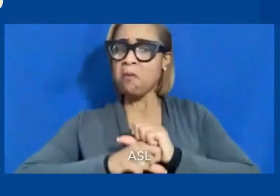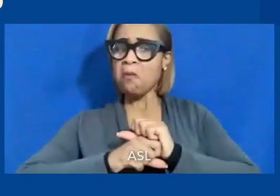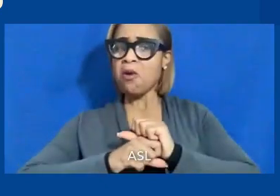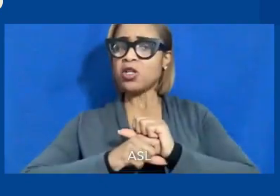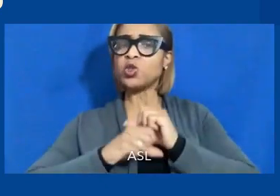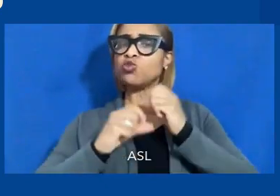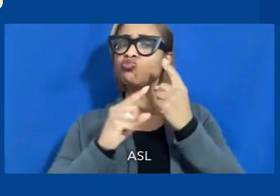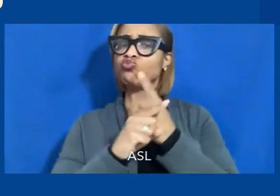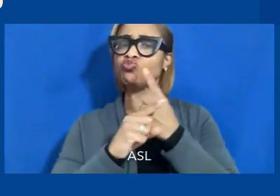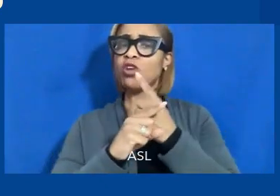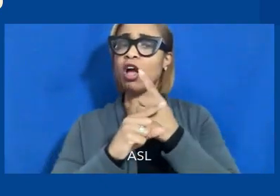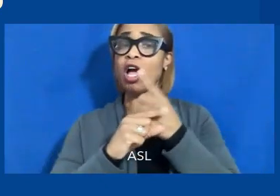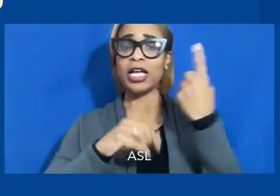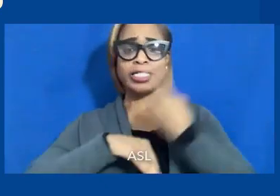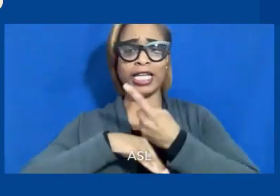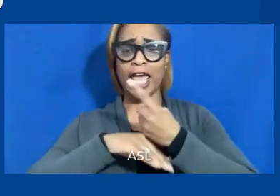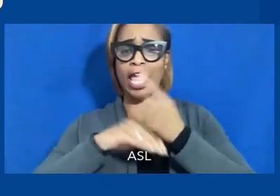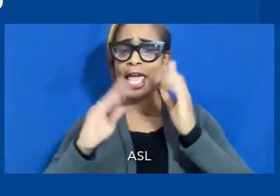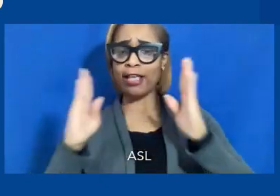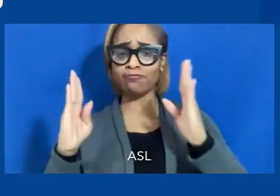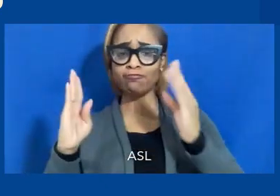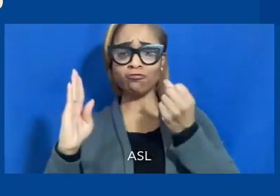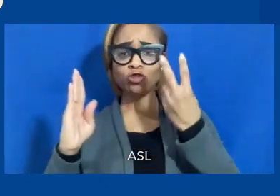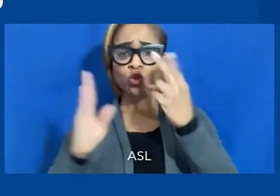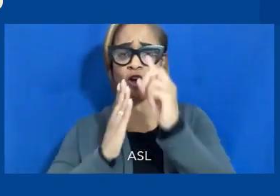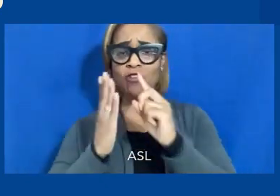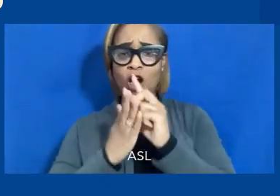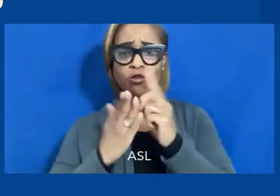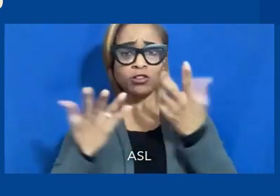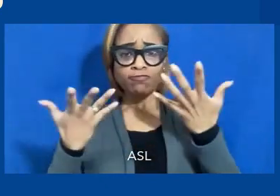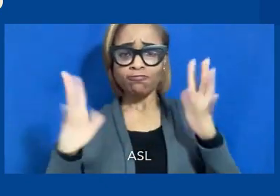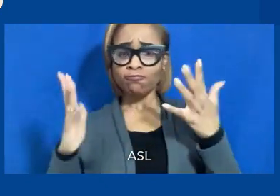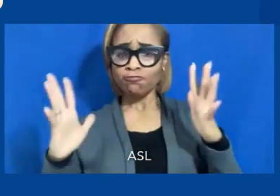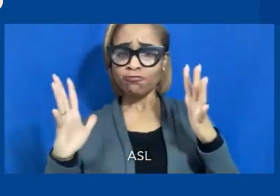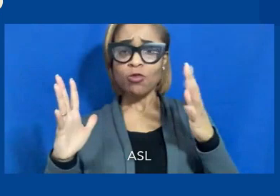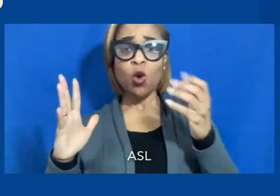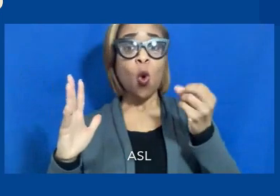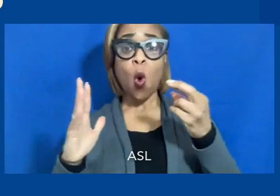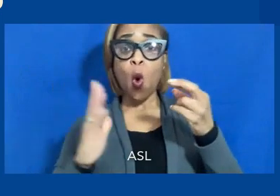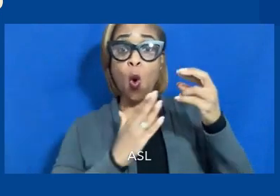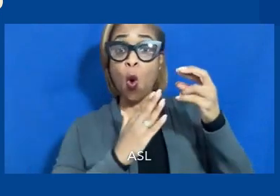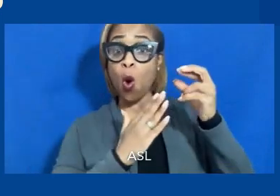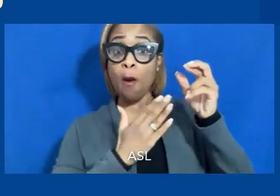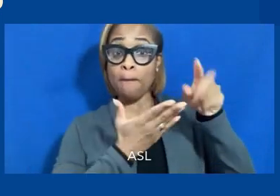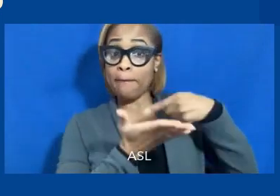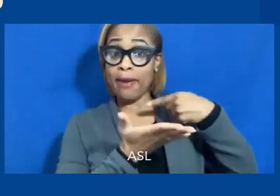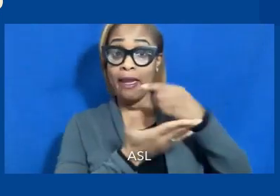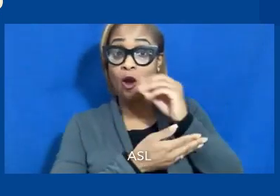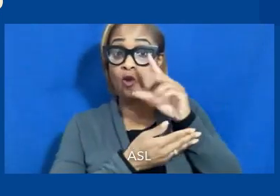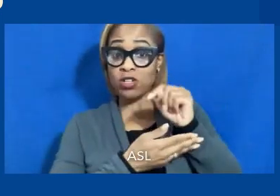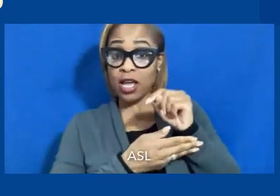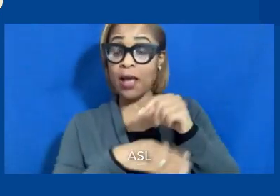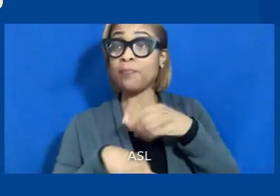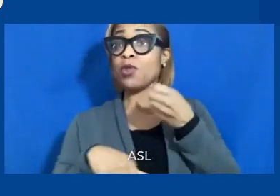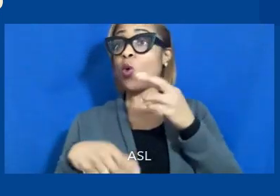day can't be longer than 12 hours or else it's going to be paid overtime, and the turnaround time and